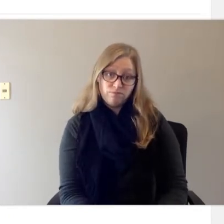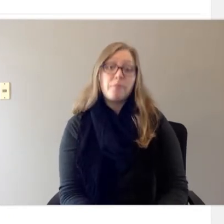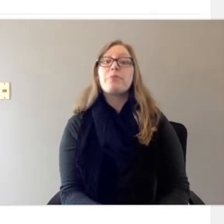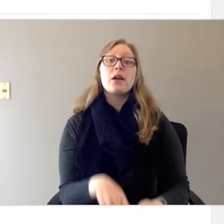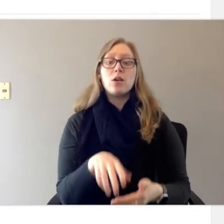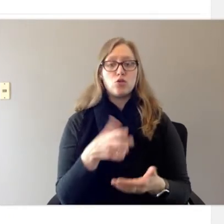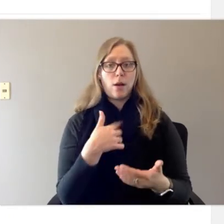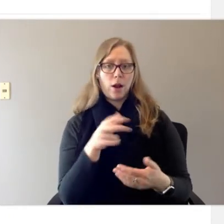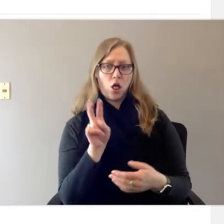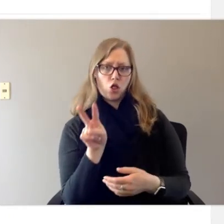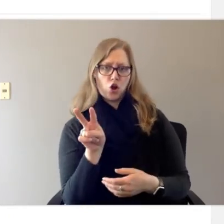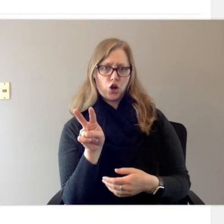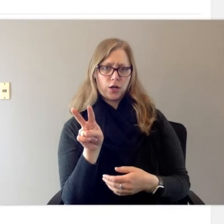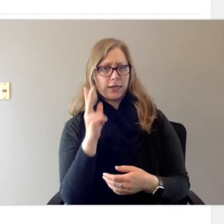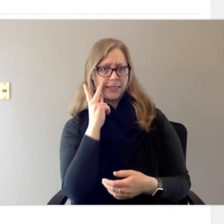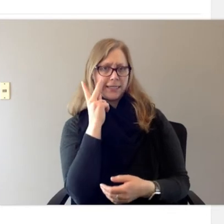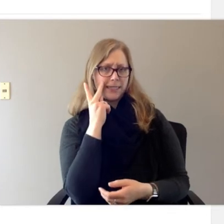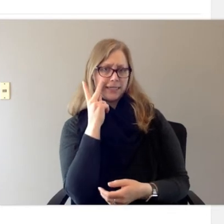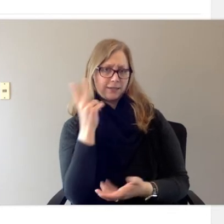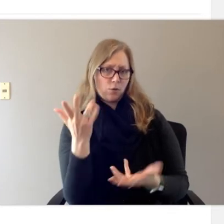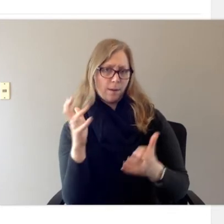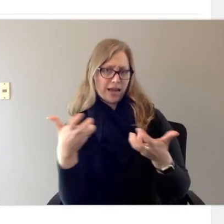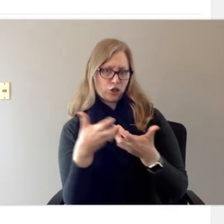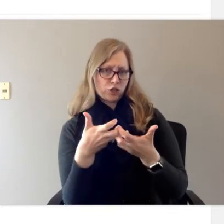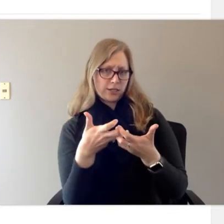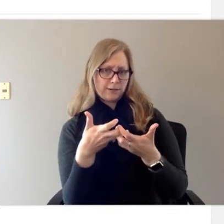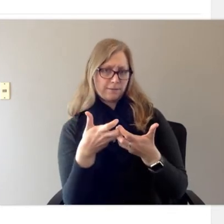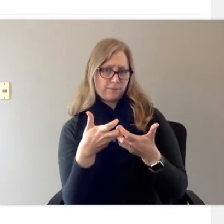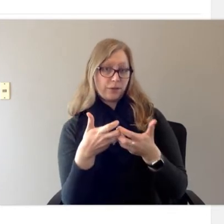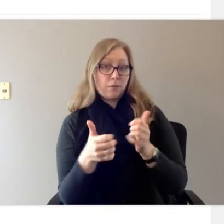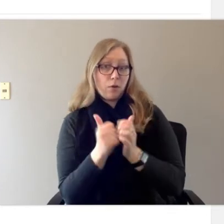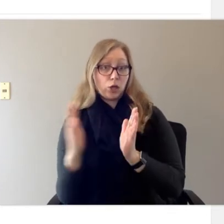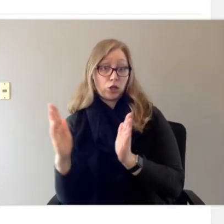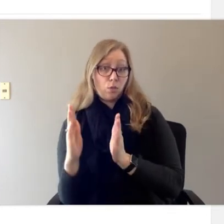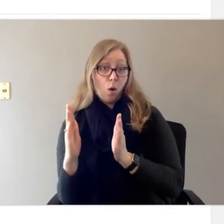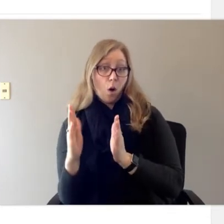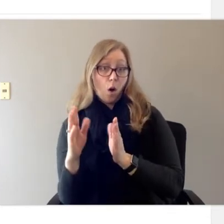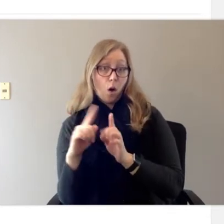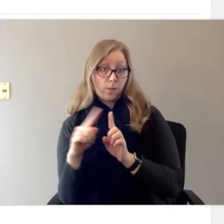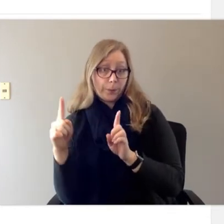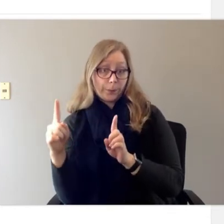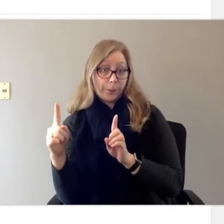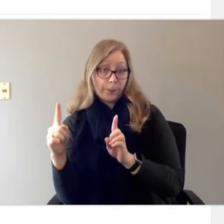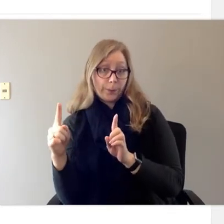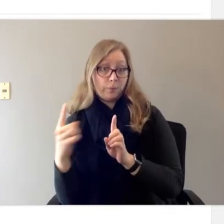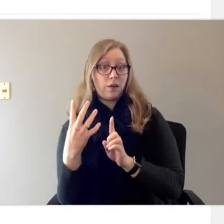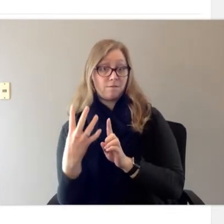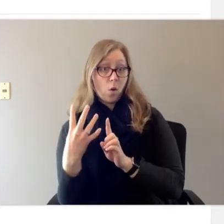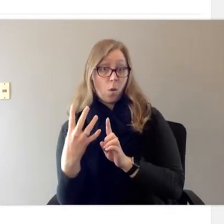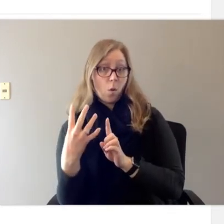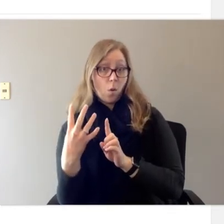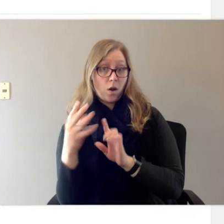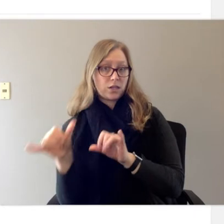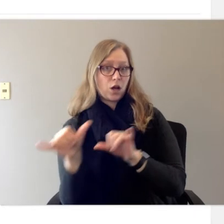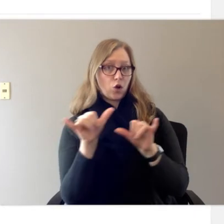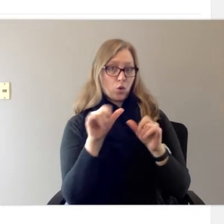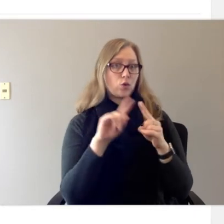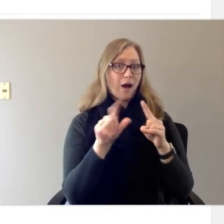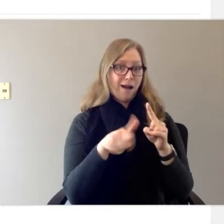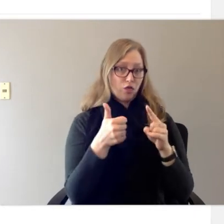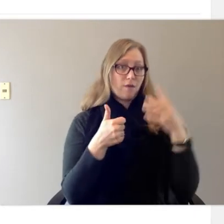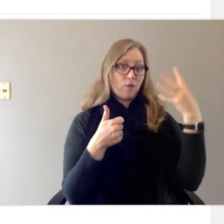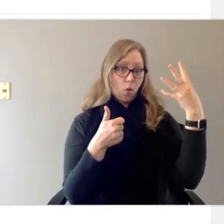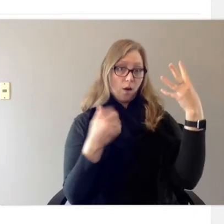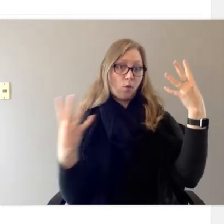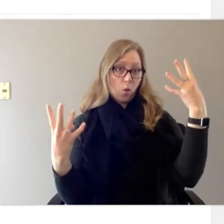they match. And so here I have the smallest side is 4, and that's congruent to this side. So I could